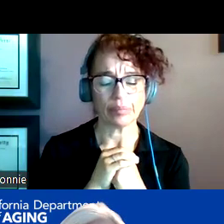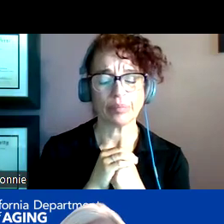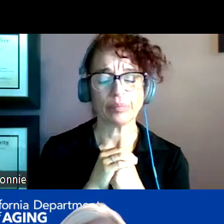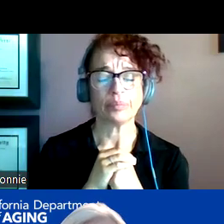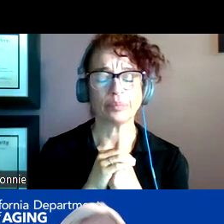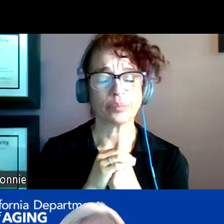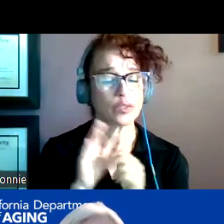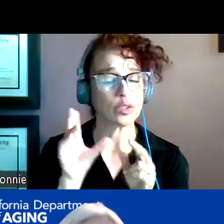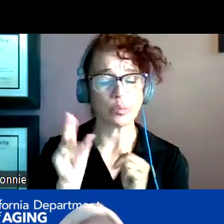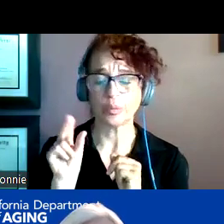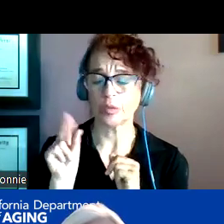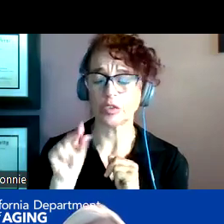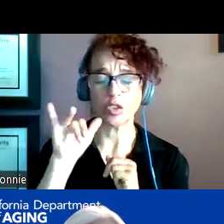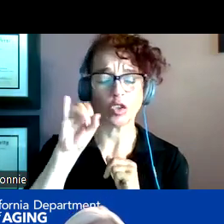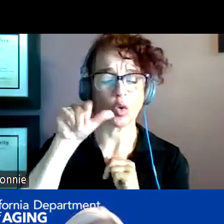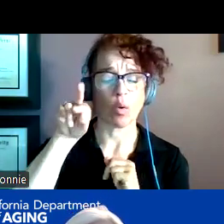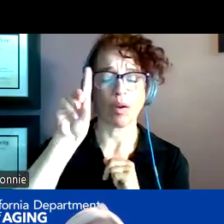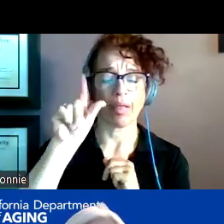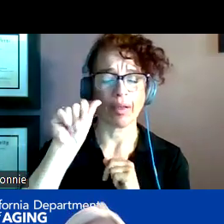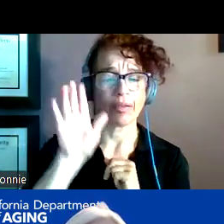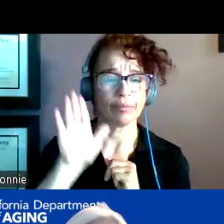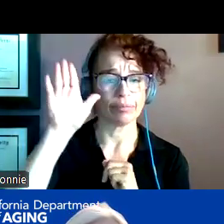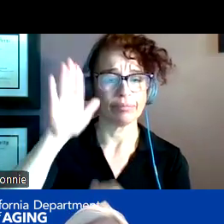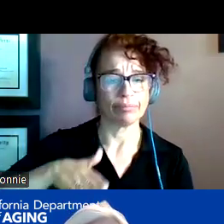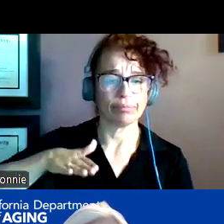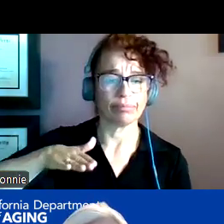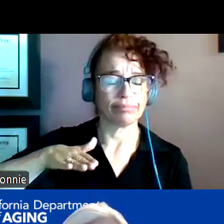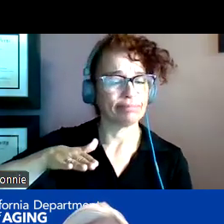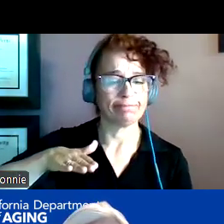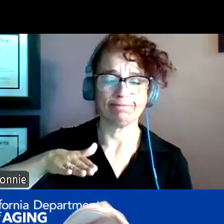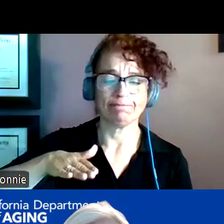Oh, nope. Yolanda put her hand down.